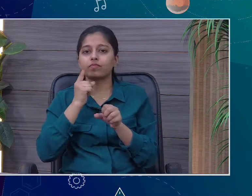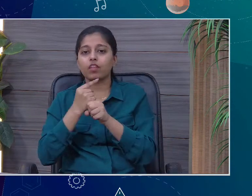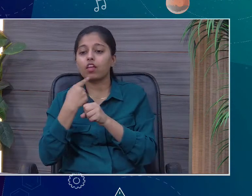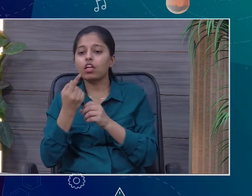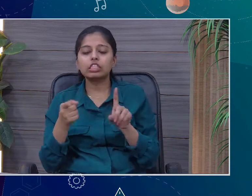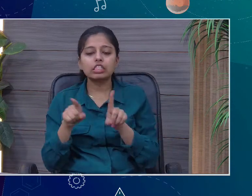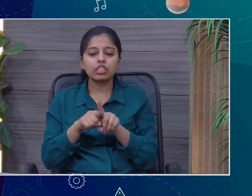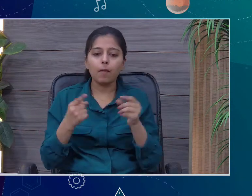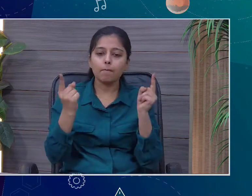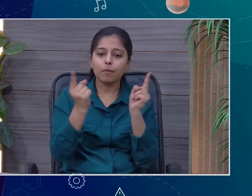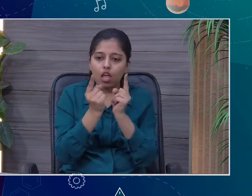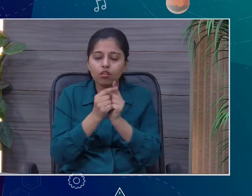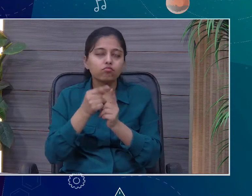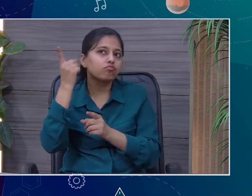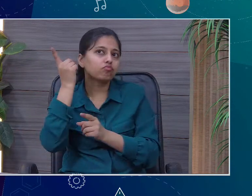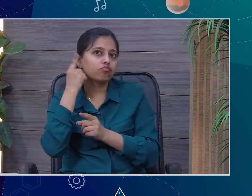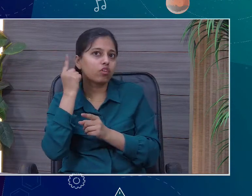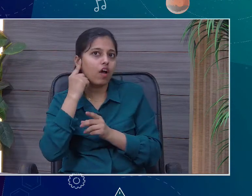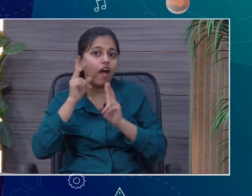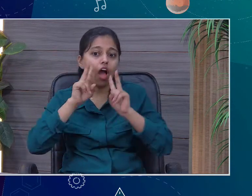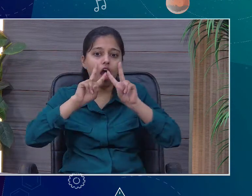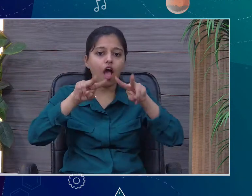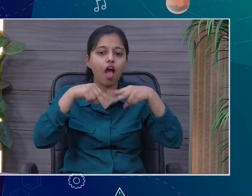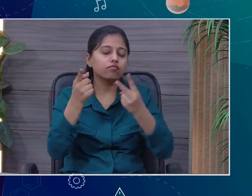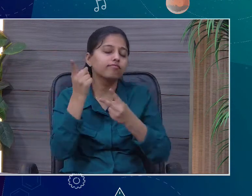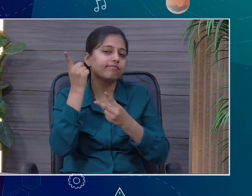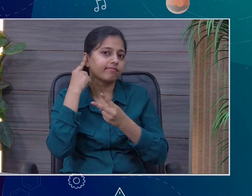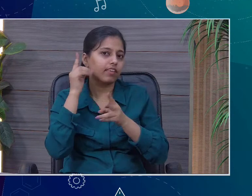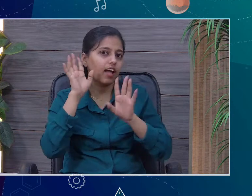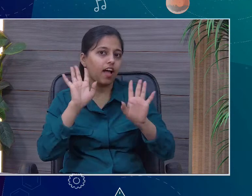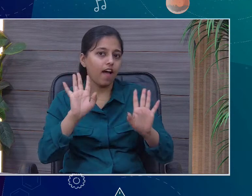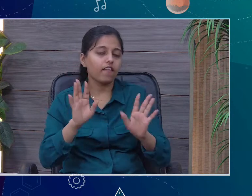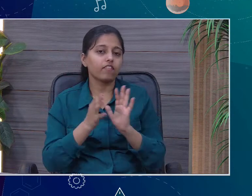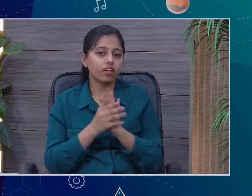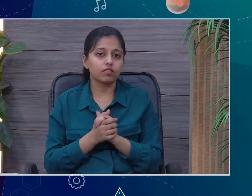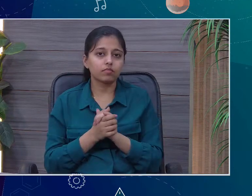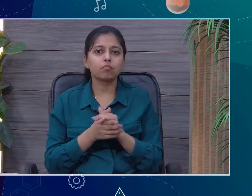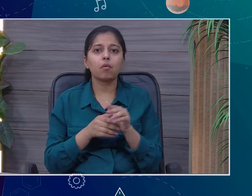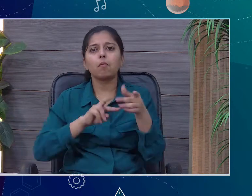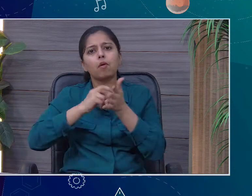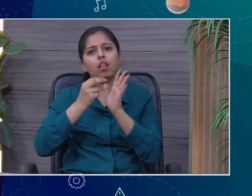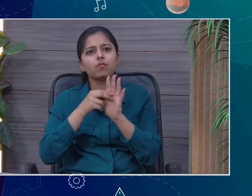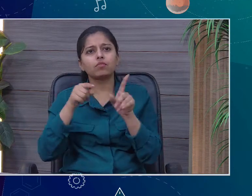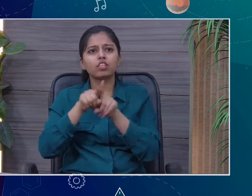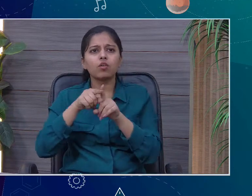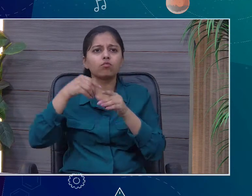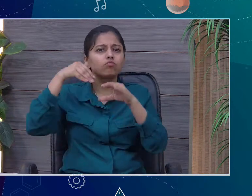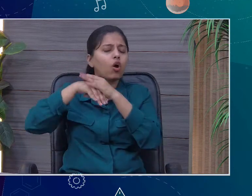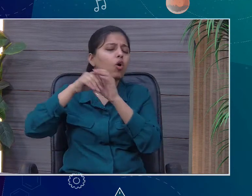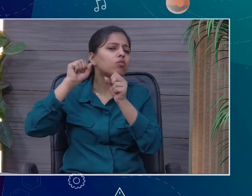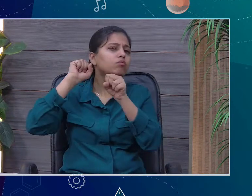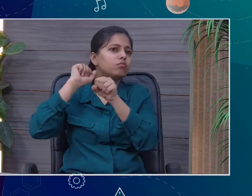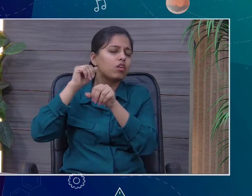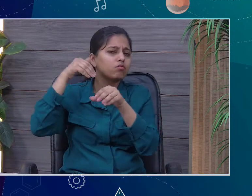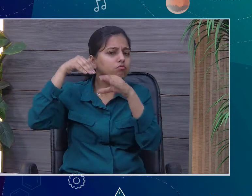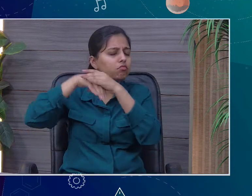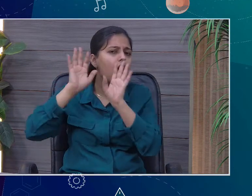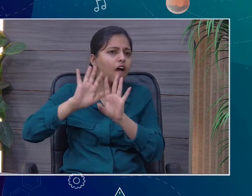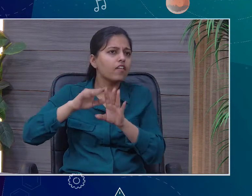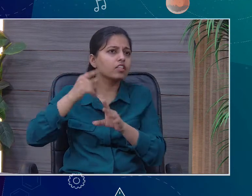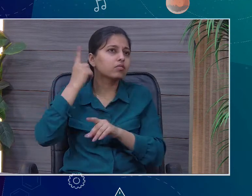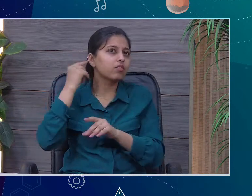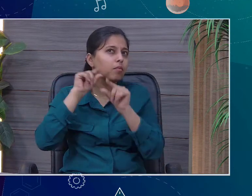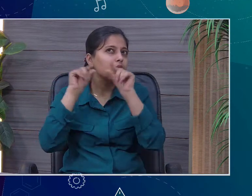interacting, they are listening to the responses of their peers. Means they have comprehended, they have heard these